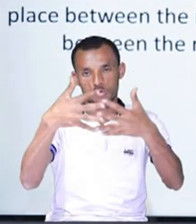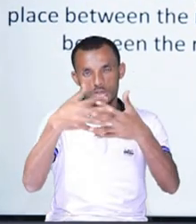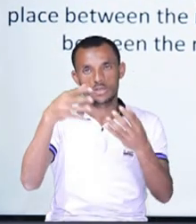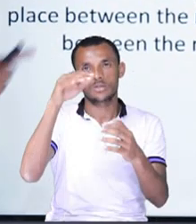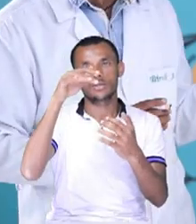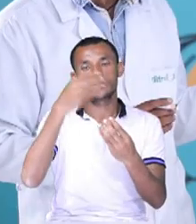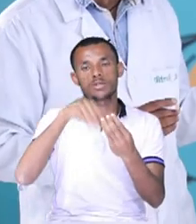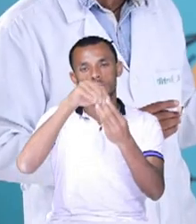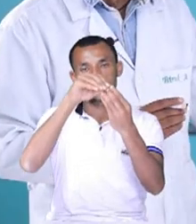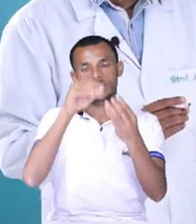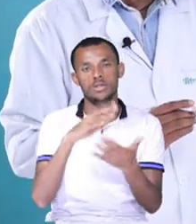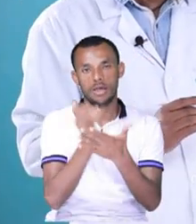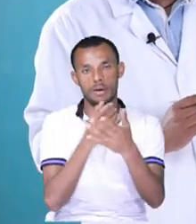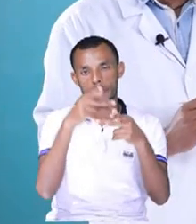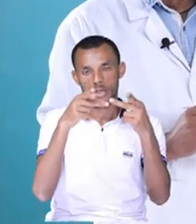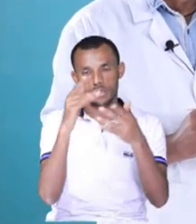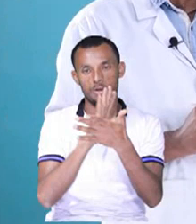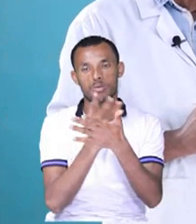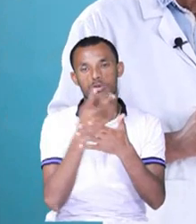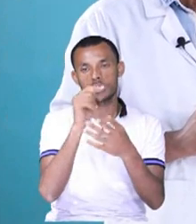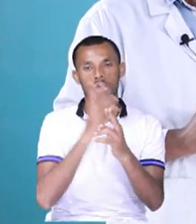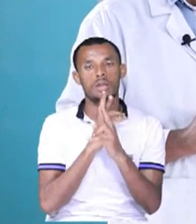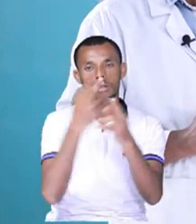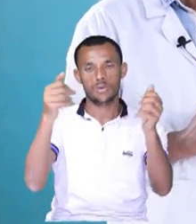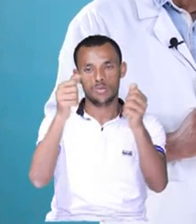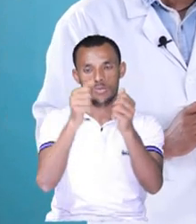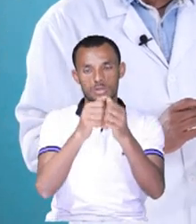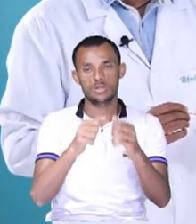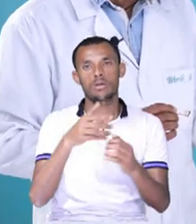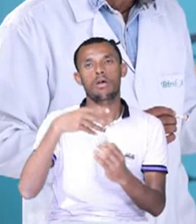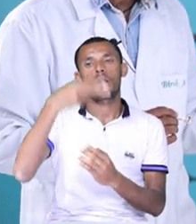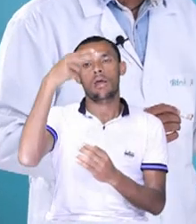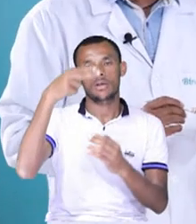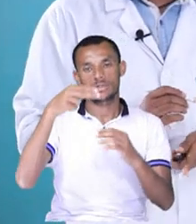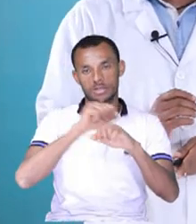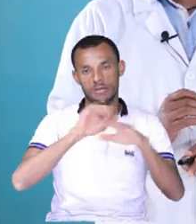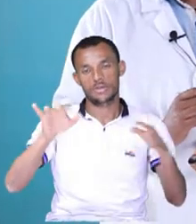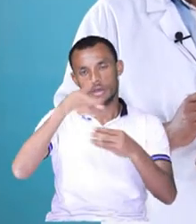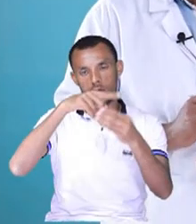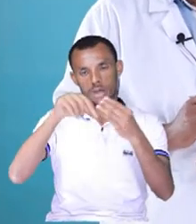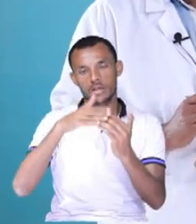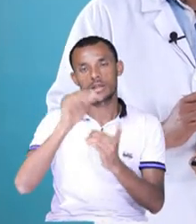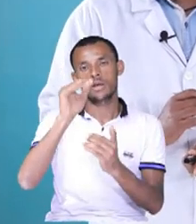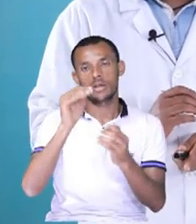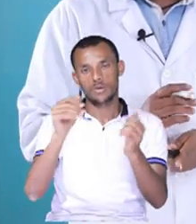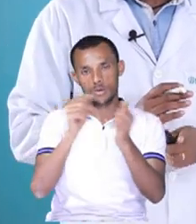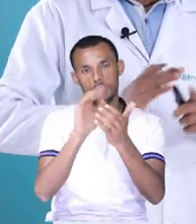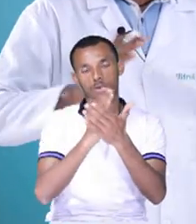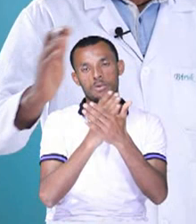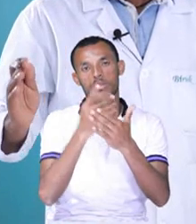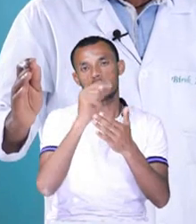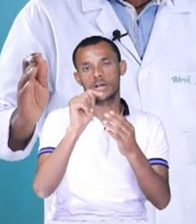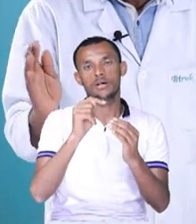increases. Take place between the reactants with high surface area than between the reactants with low surface